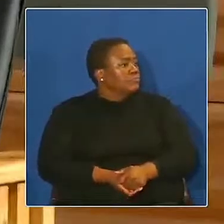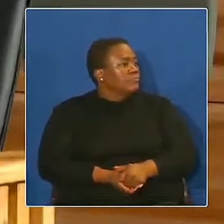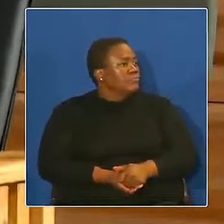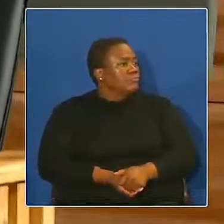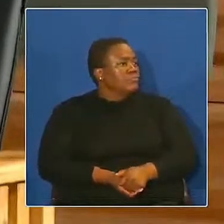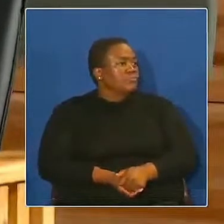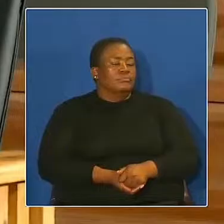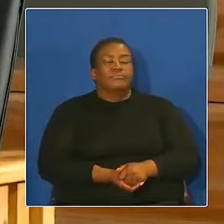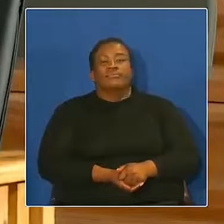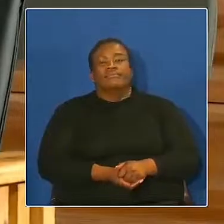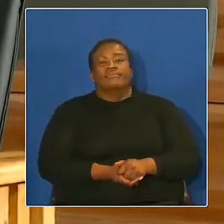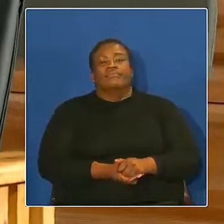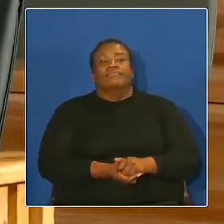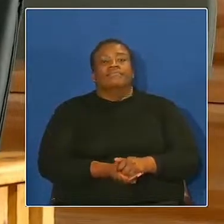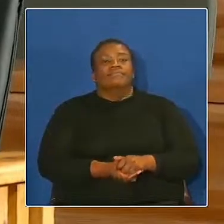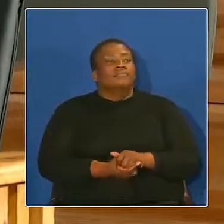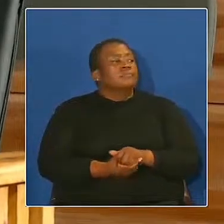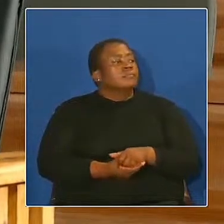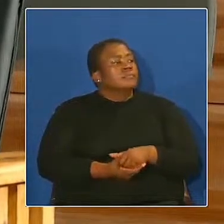Thank you, Commissioner.